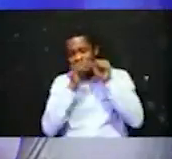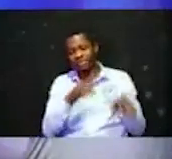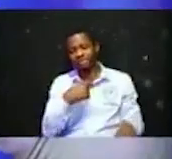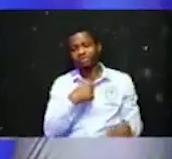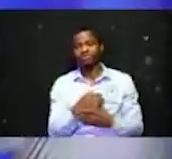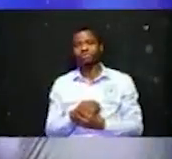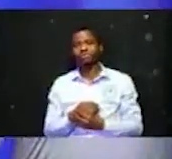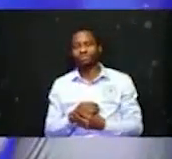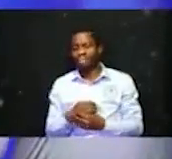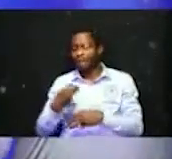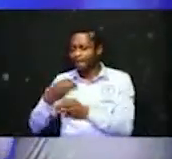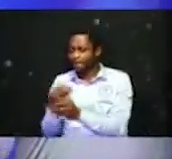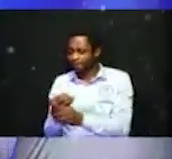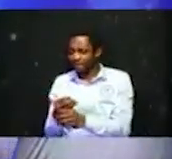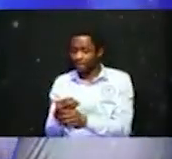heart sink.